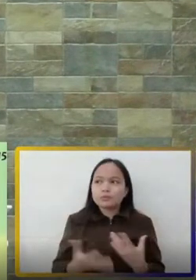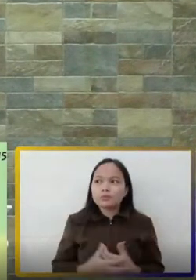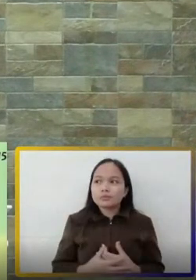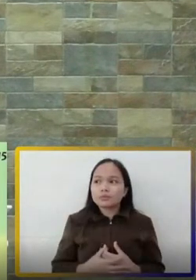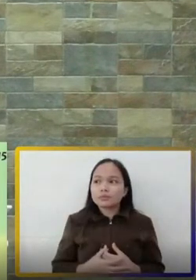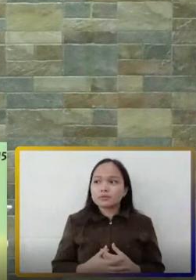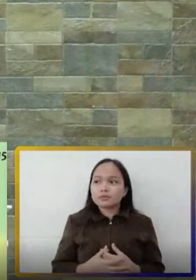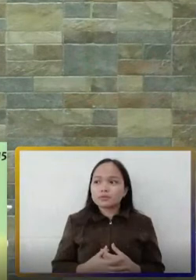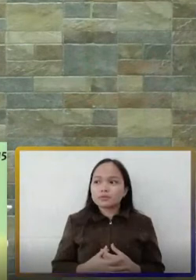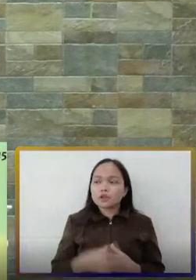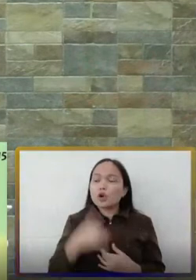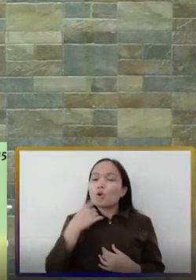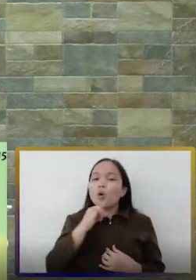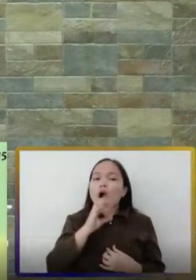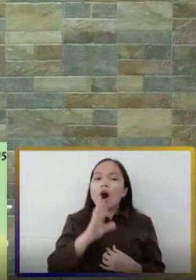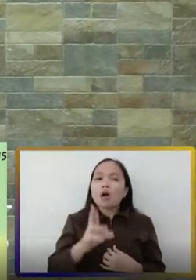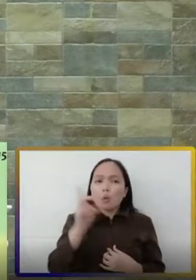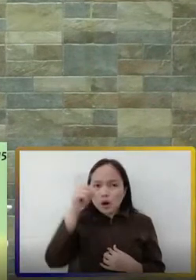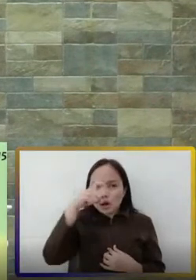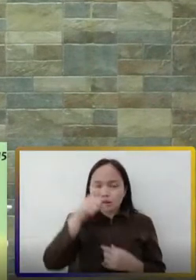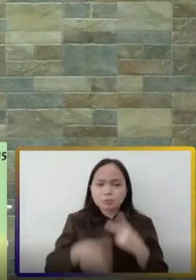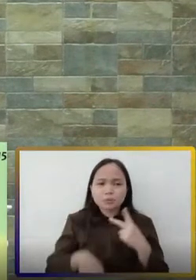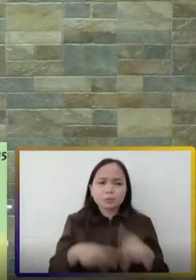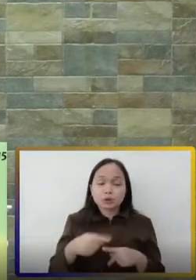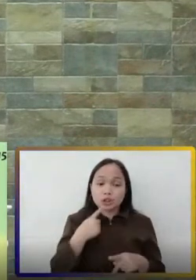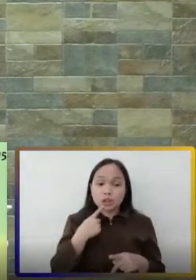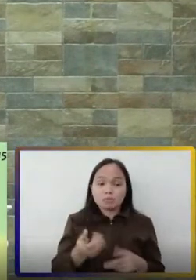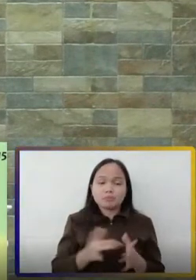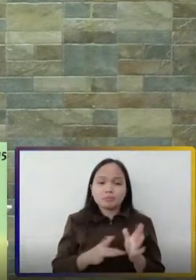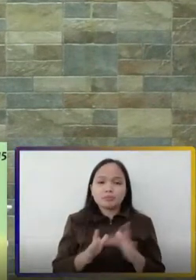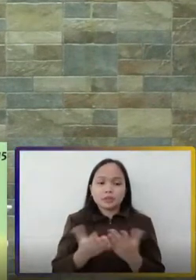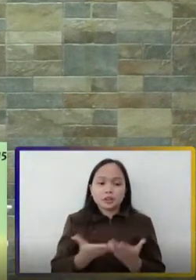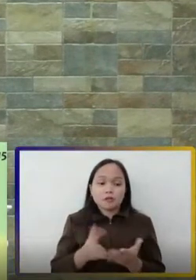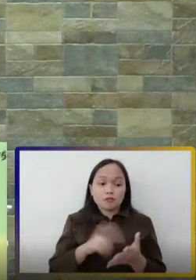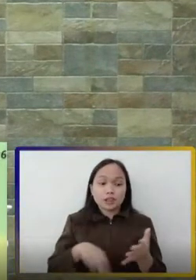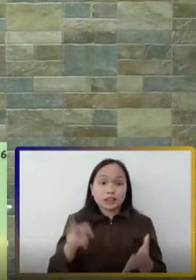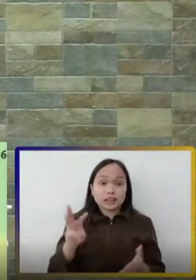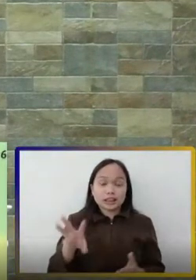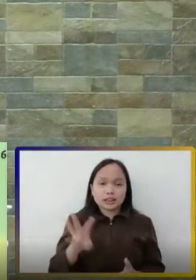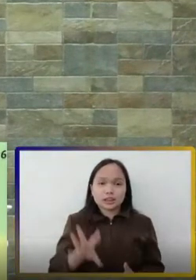kung sino ang sinasabing wise ni Paul. Alright? Verse number 16.